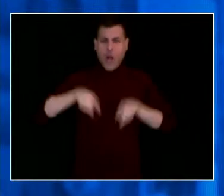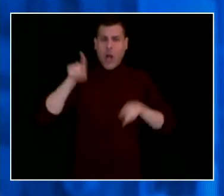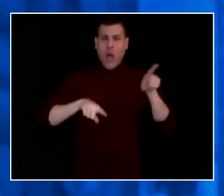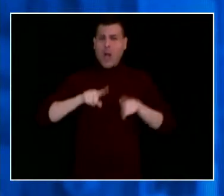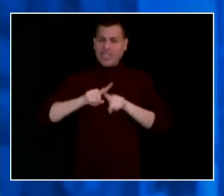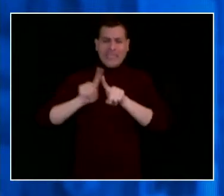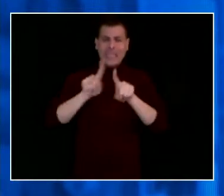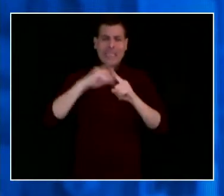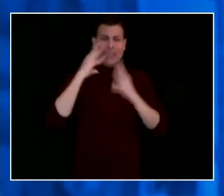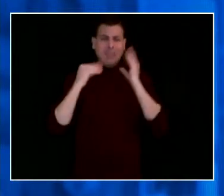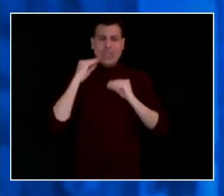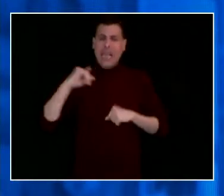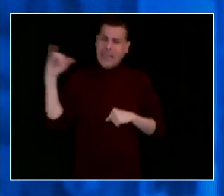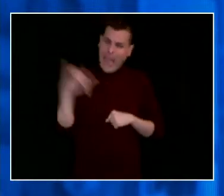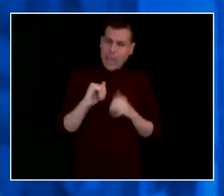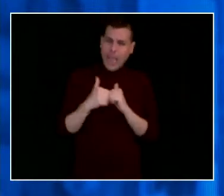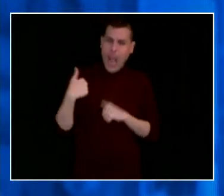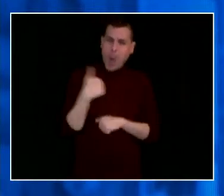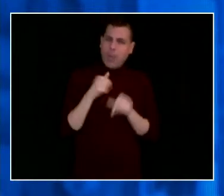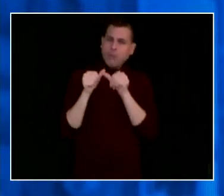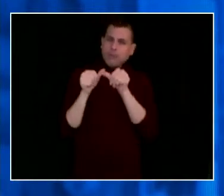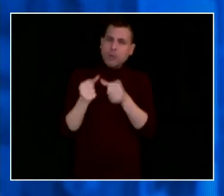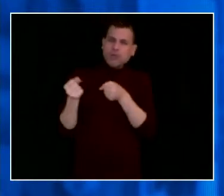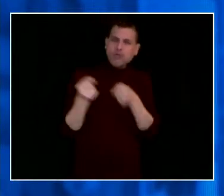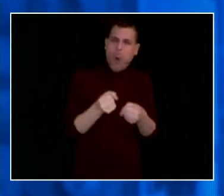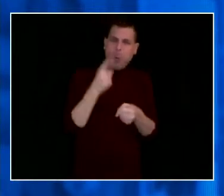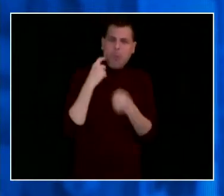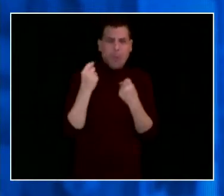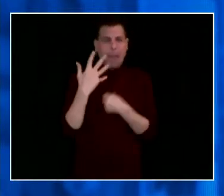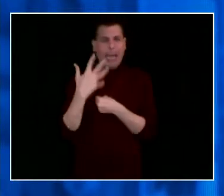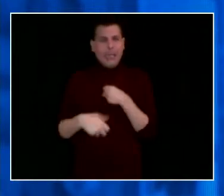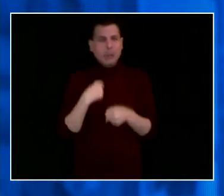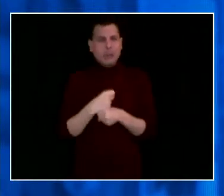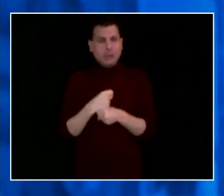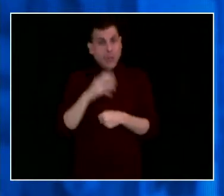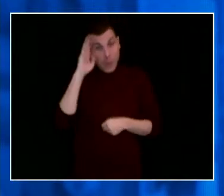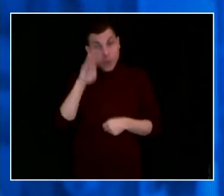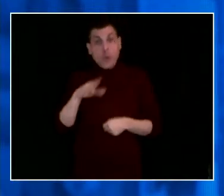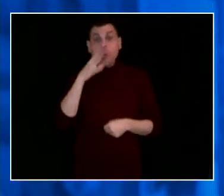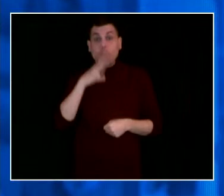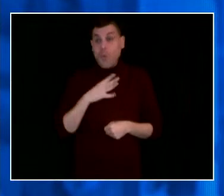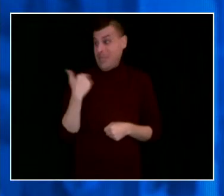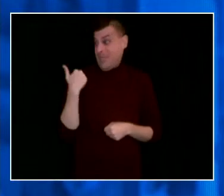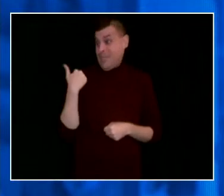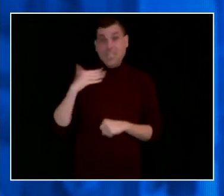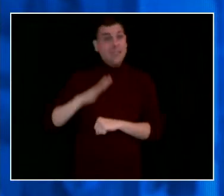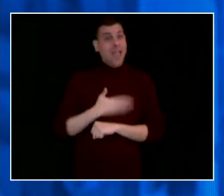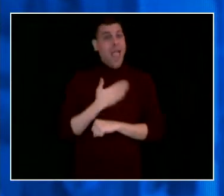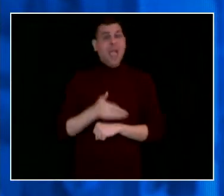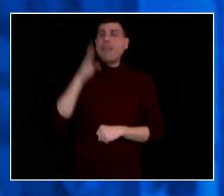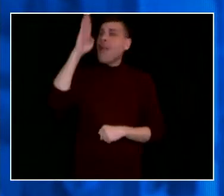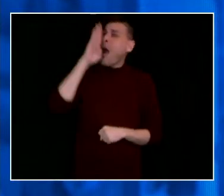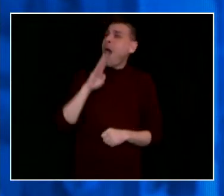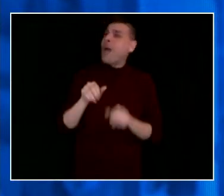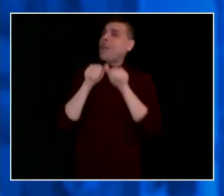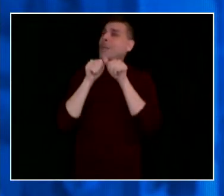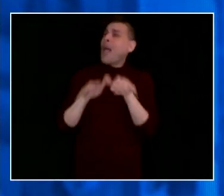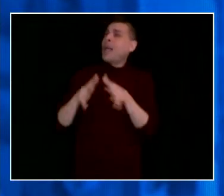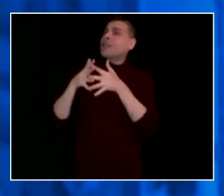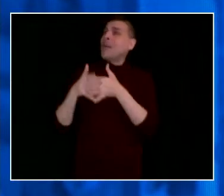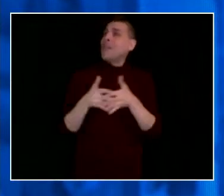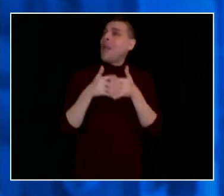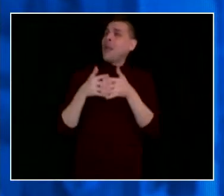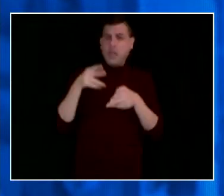years. Here's a footnote. The woman who sang God Bless America, Victoria Vinakava,